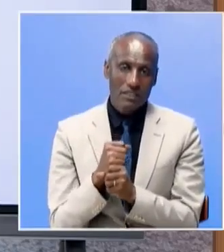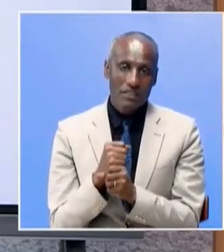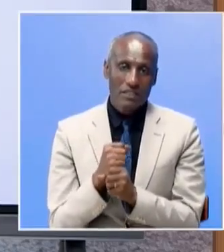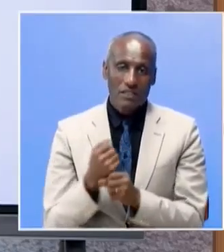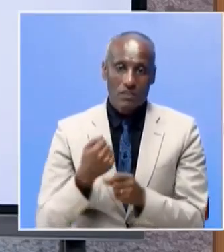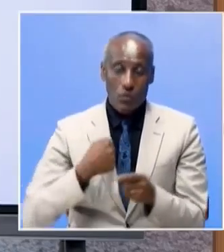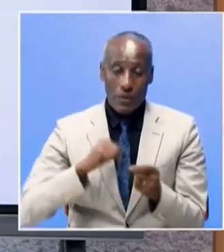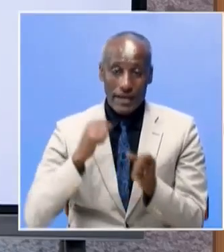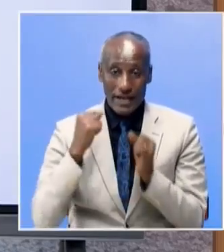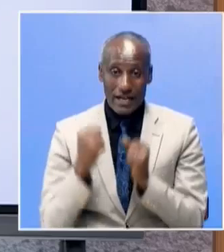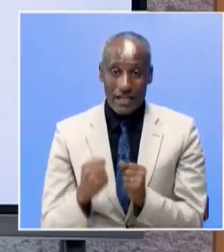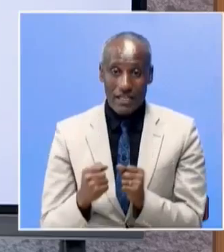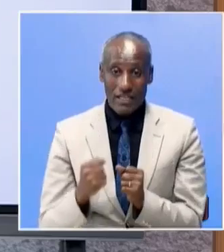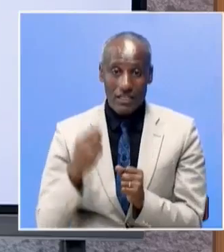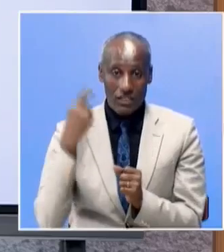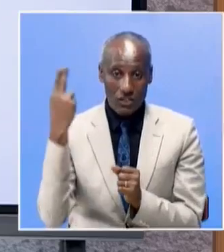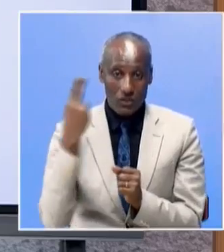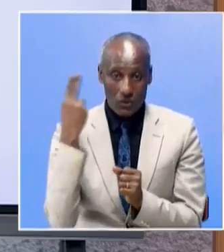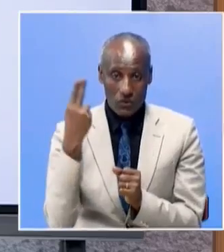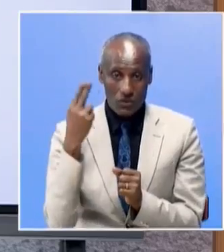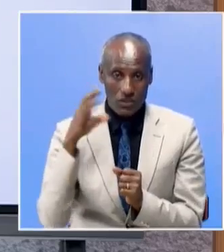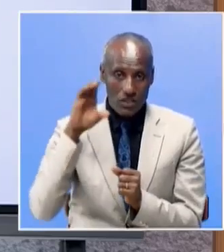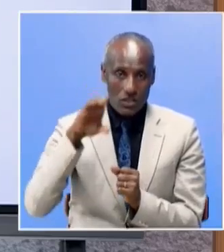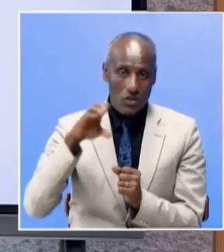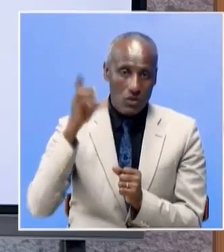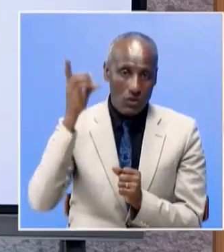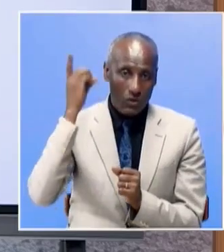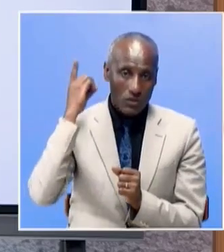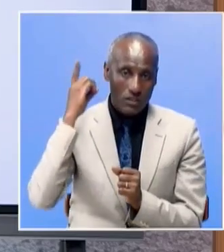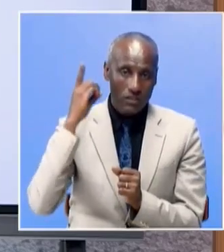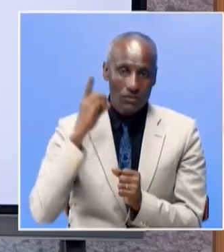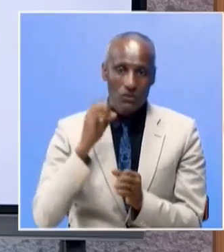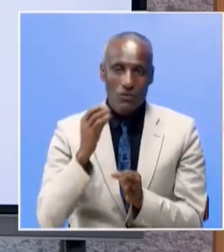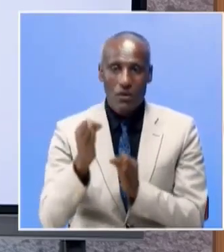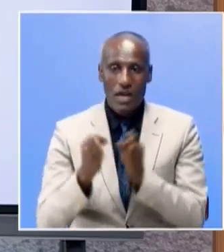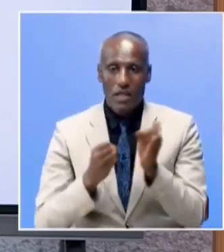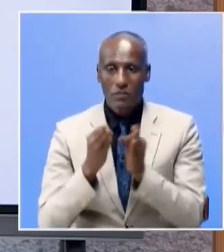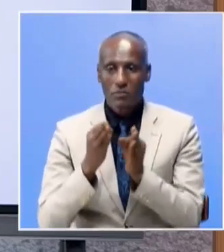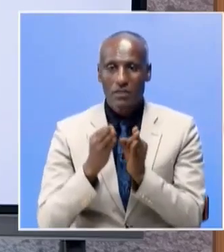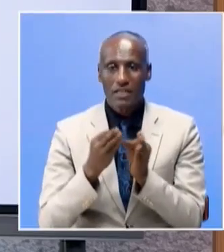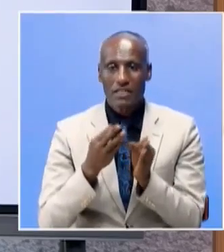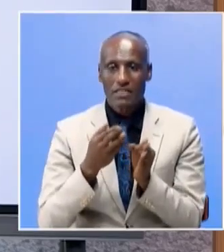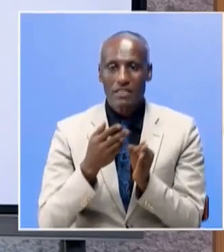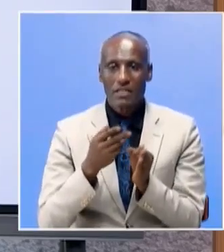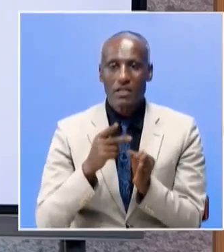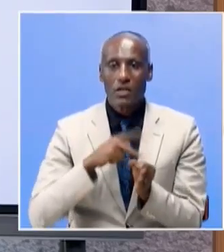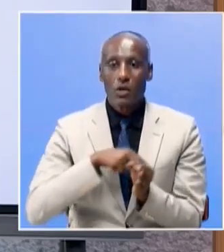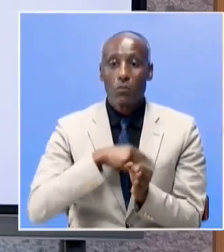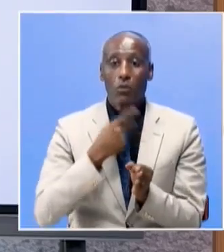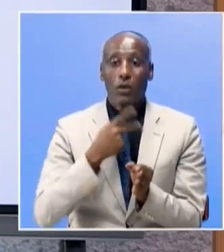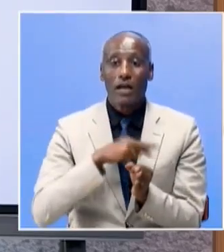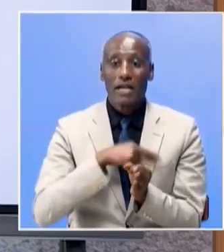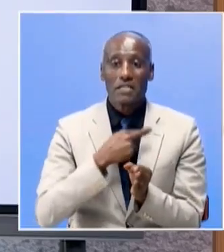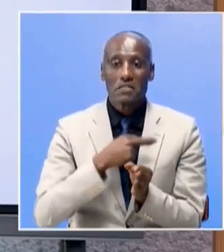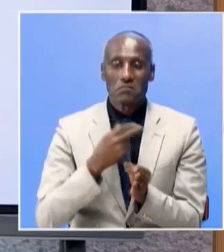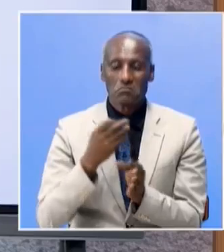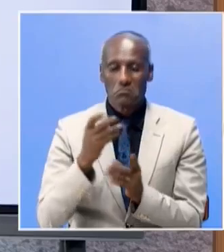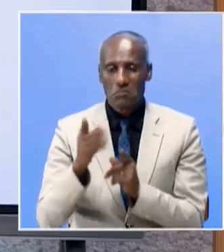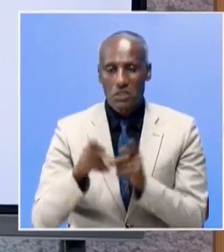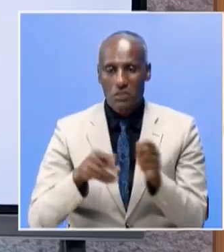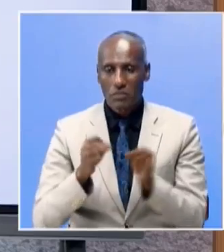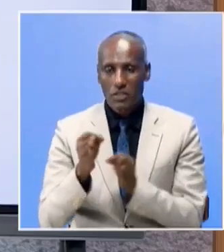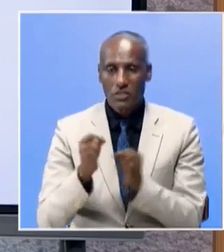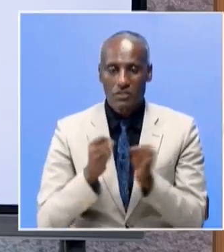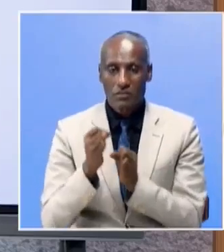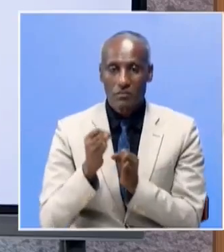can use could to express polite expressions or polite requests. You can say, could you